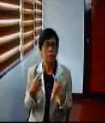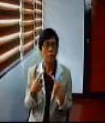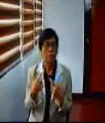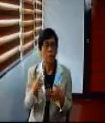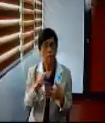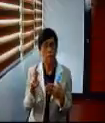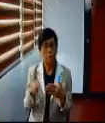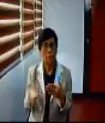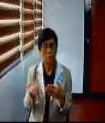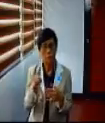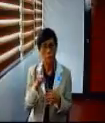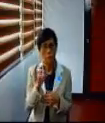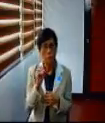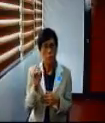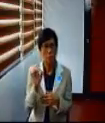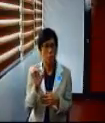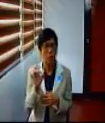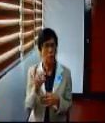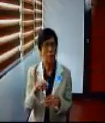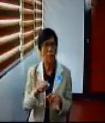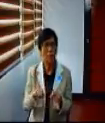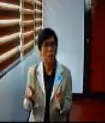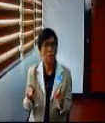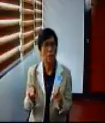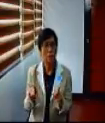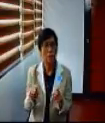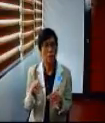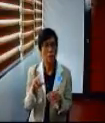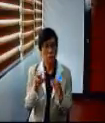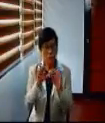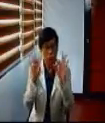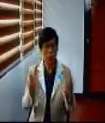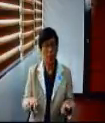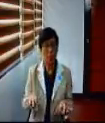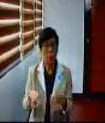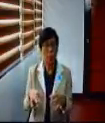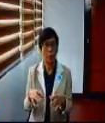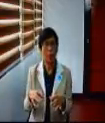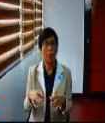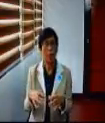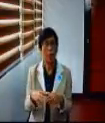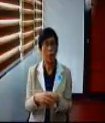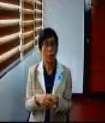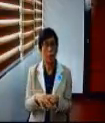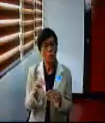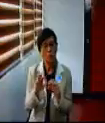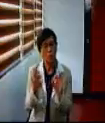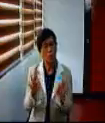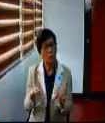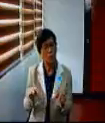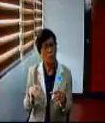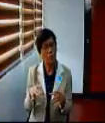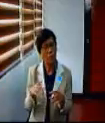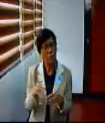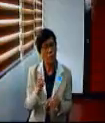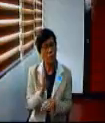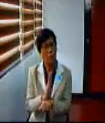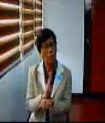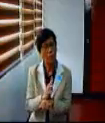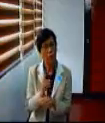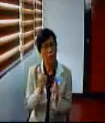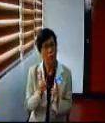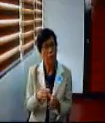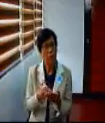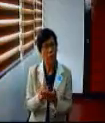2008 with a framework. And the framework was on business and human rights